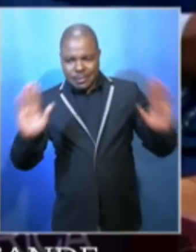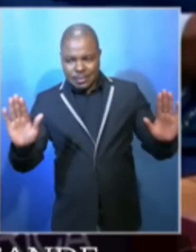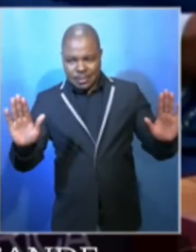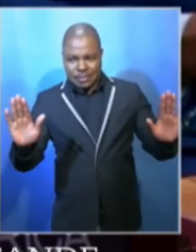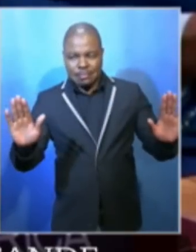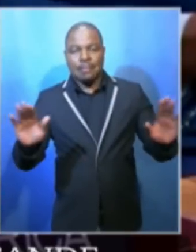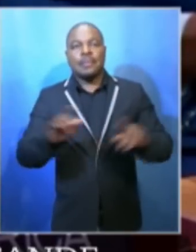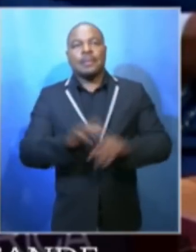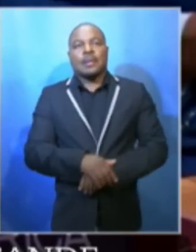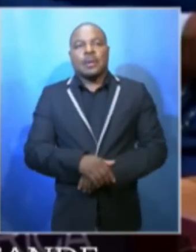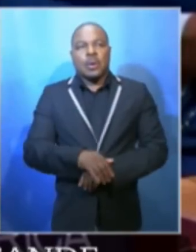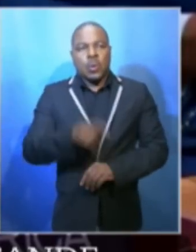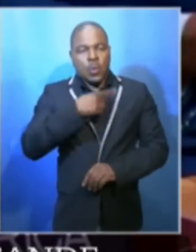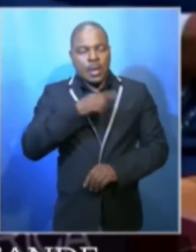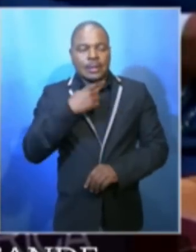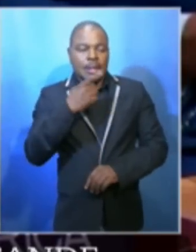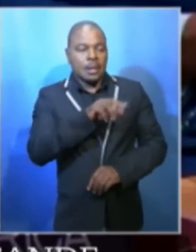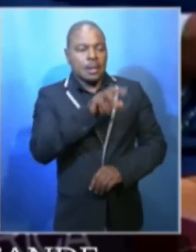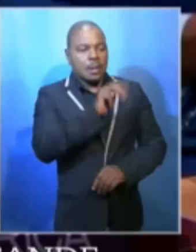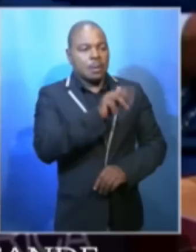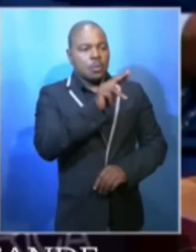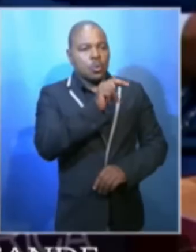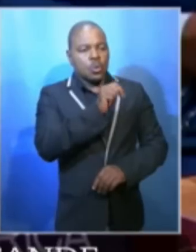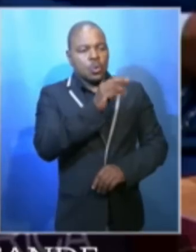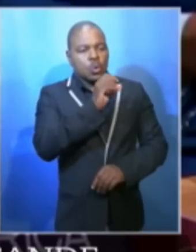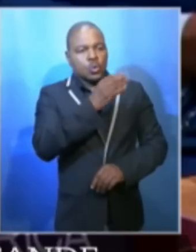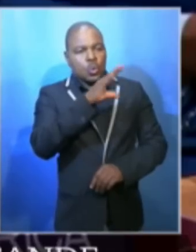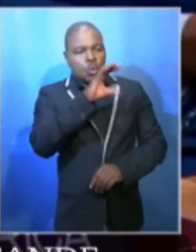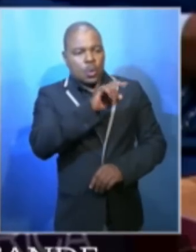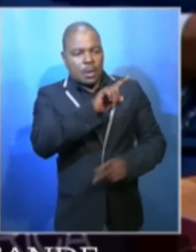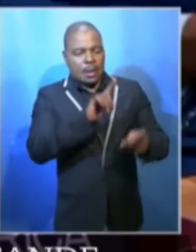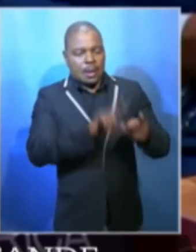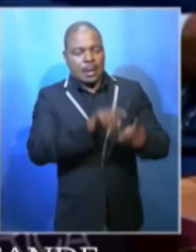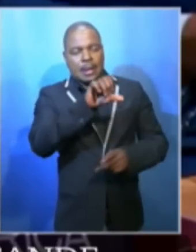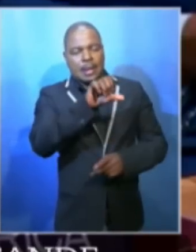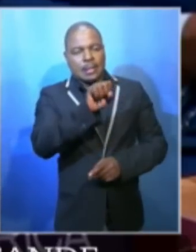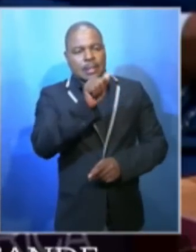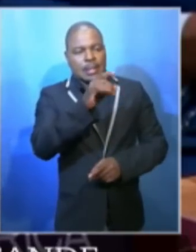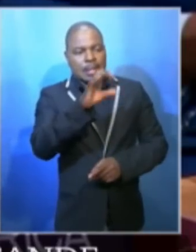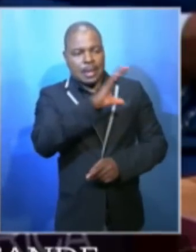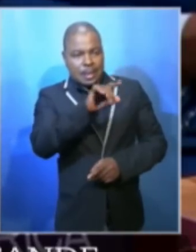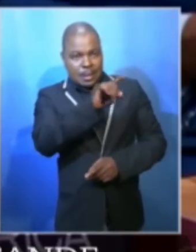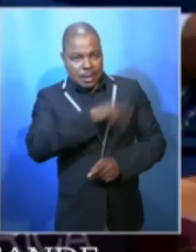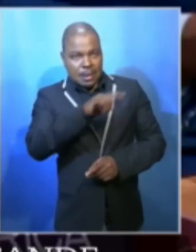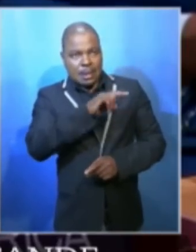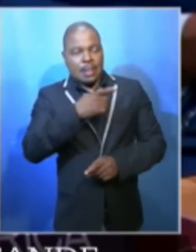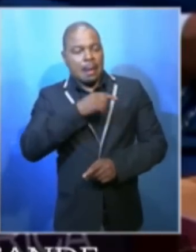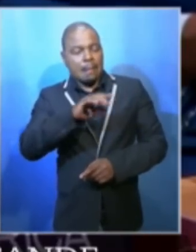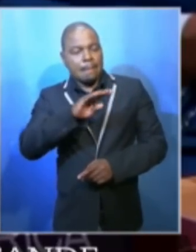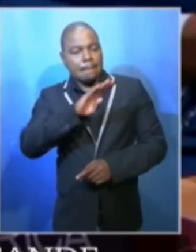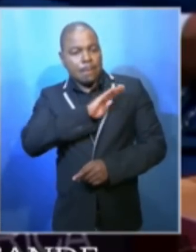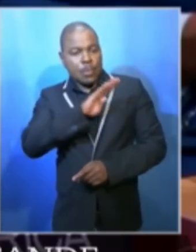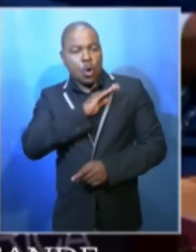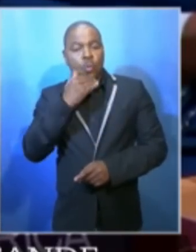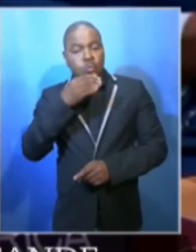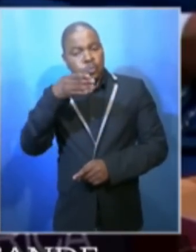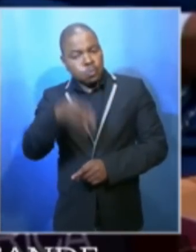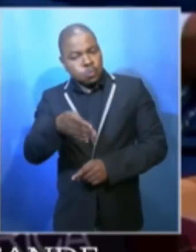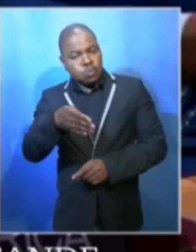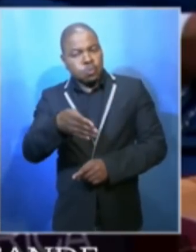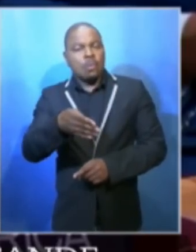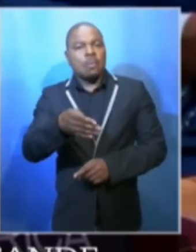MONUSCO and the South African Development Community Mission in the DRC's uniformed personnel who are deployed not only